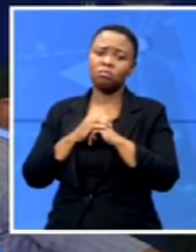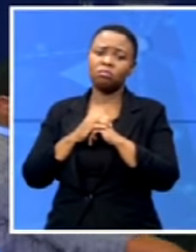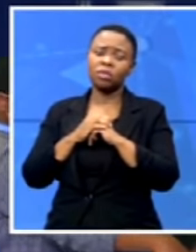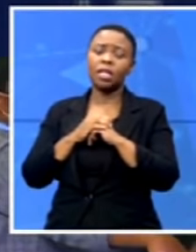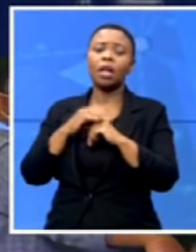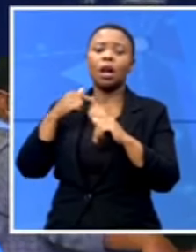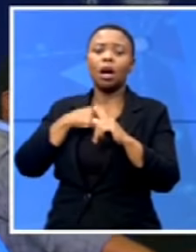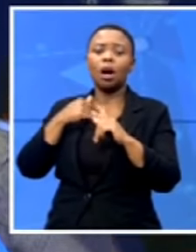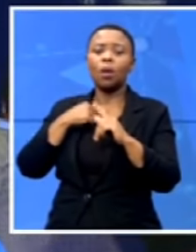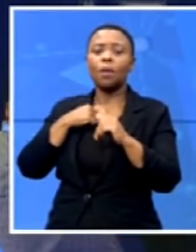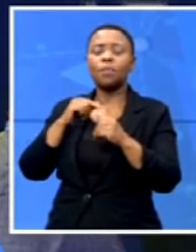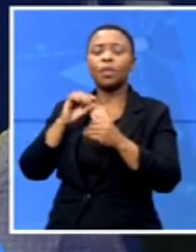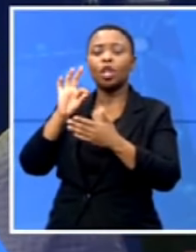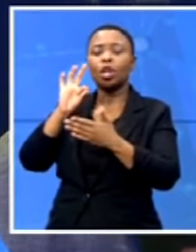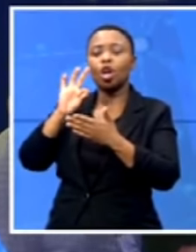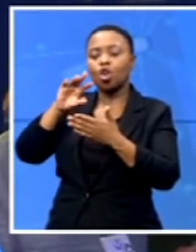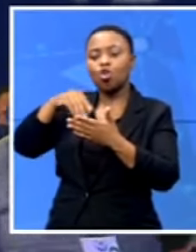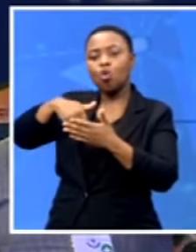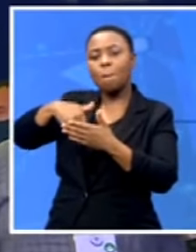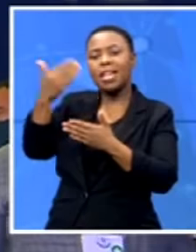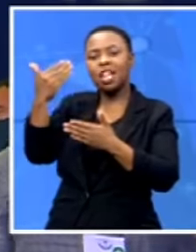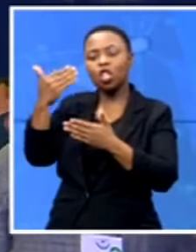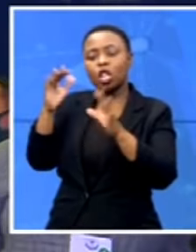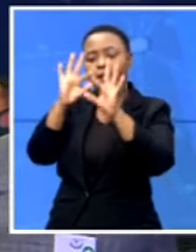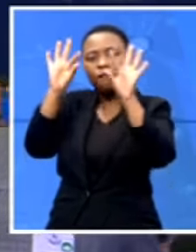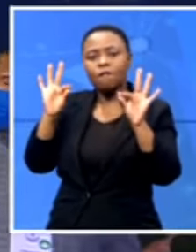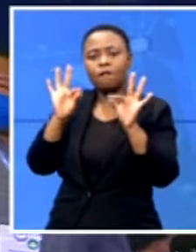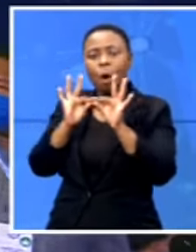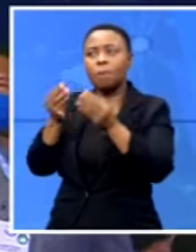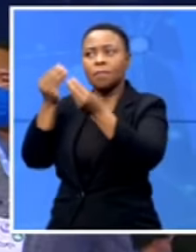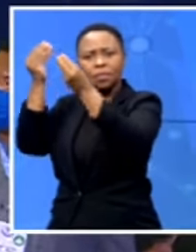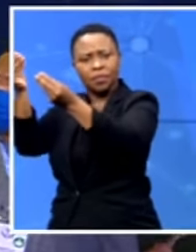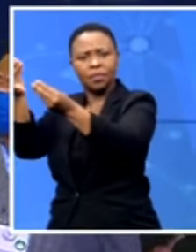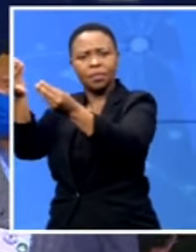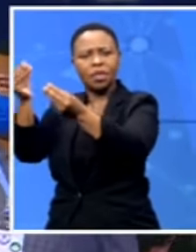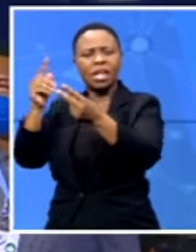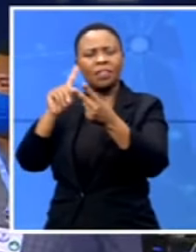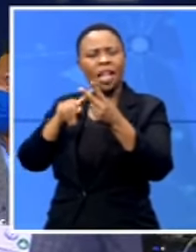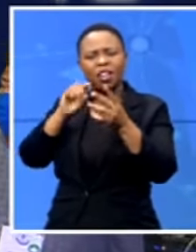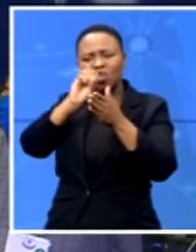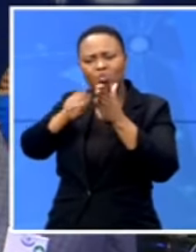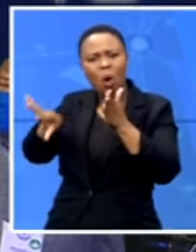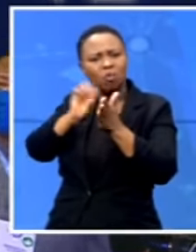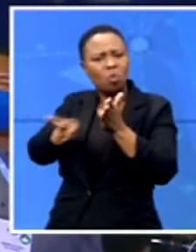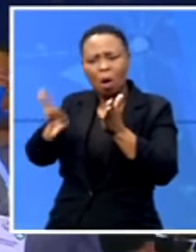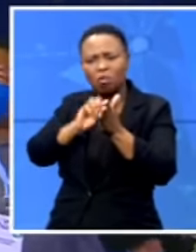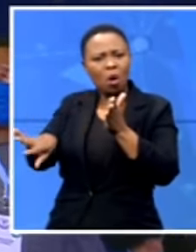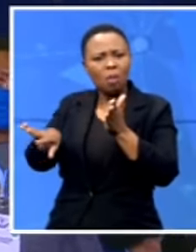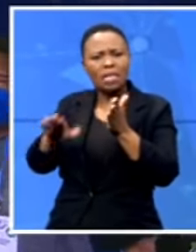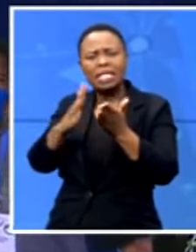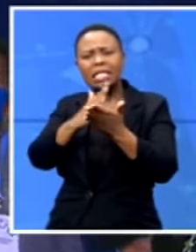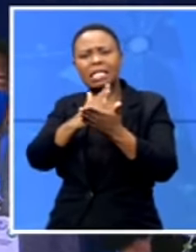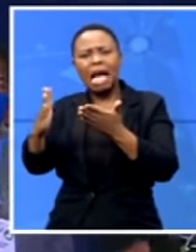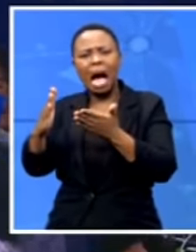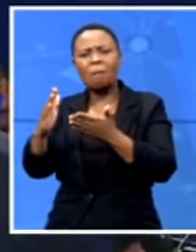have got what candidates that were dropped and others were featured in wrong words. So we are still addressing that issue